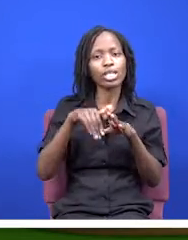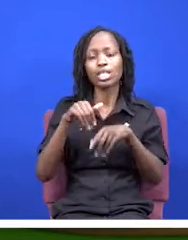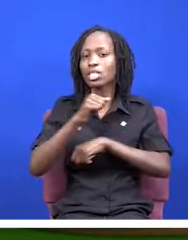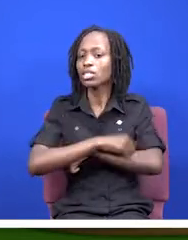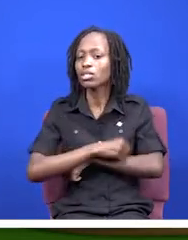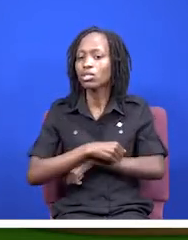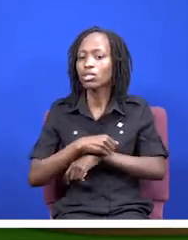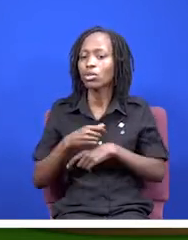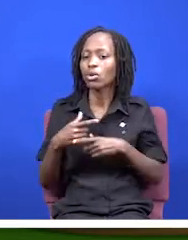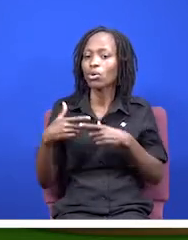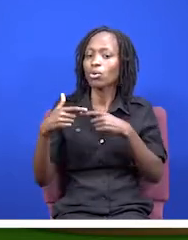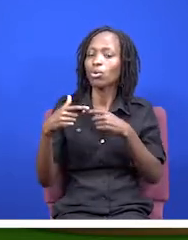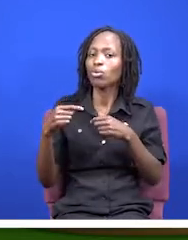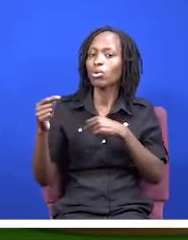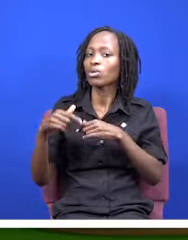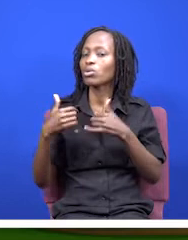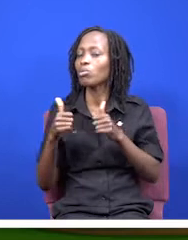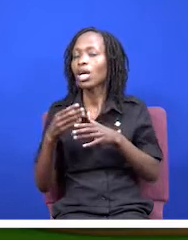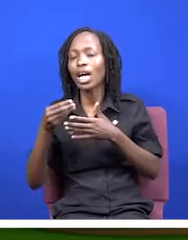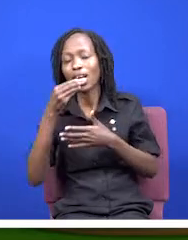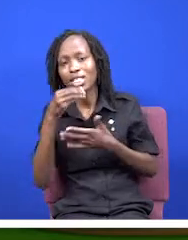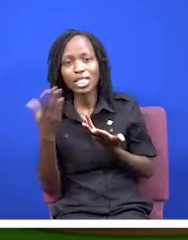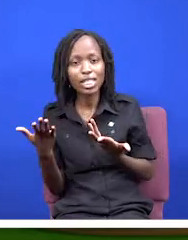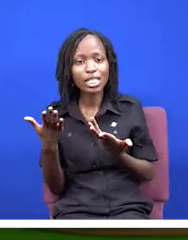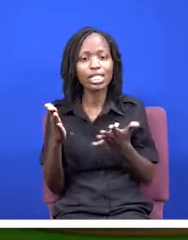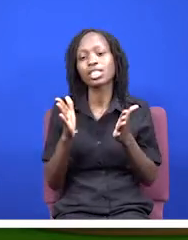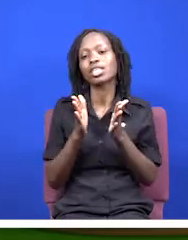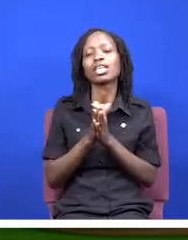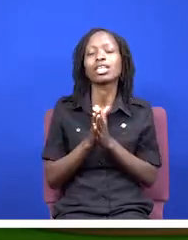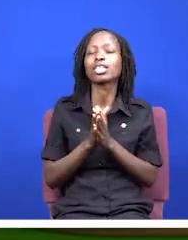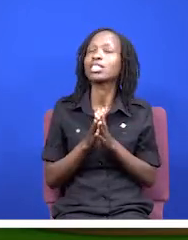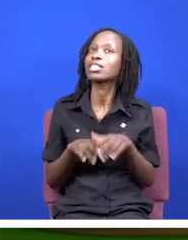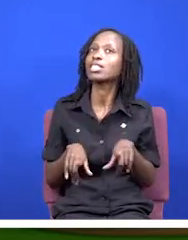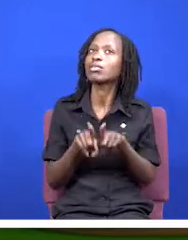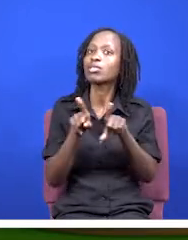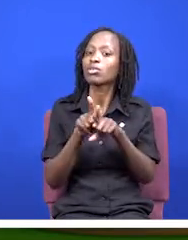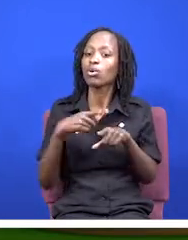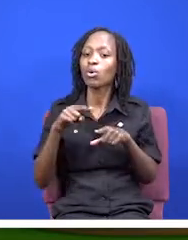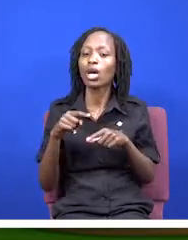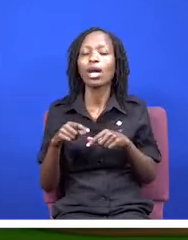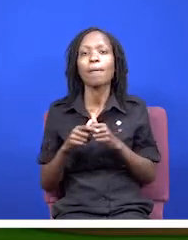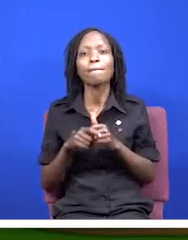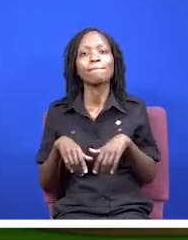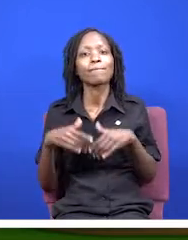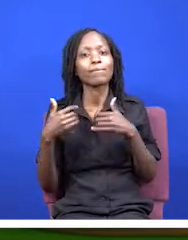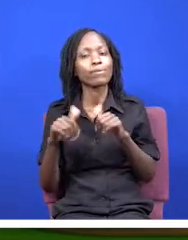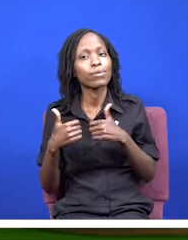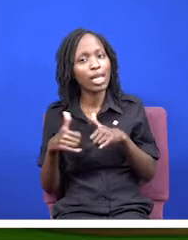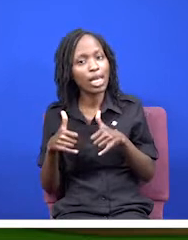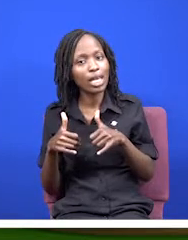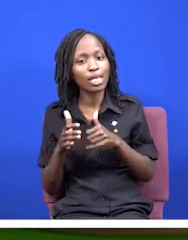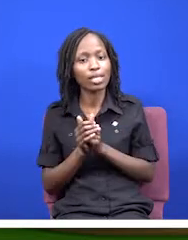school? We go to play and eat our snacks and... And also, we play